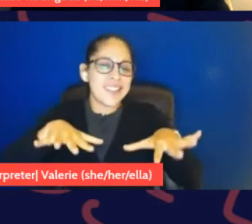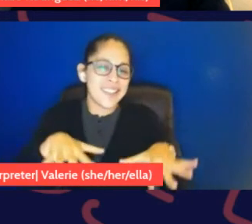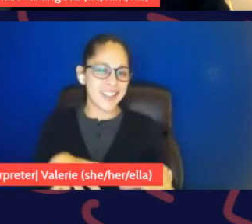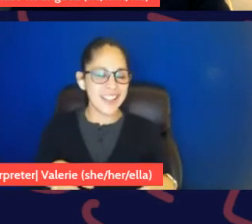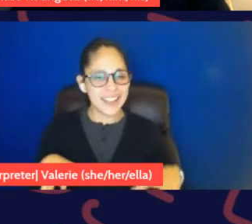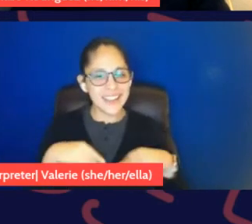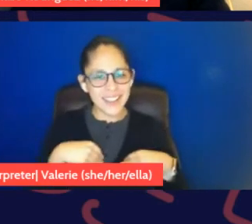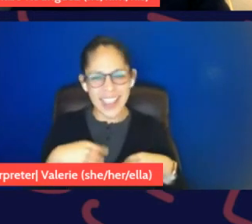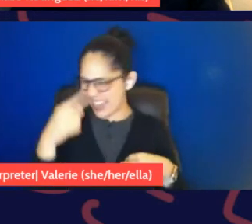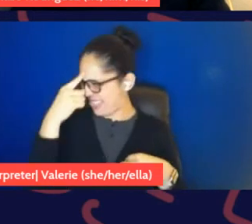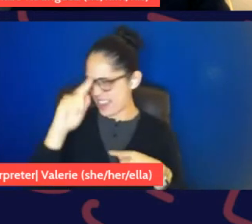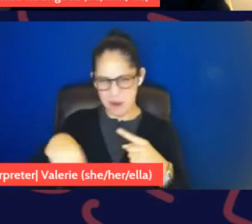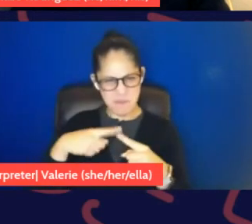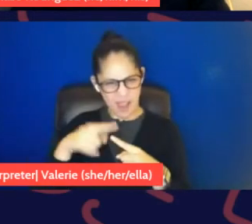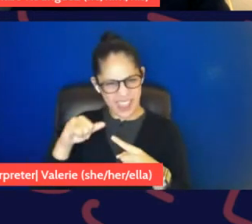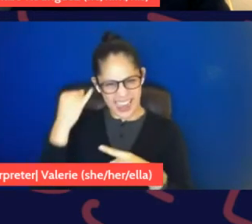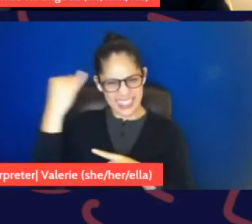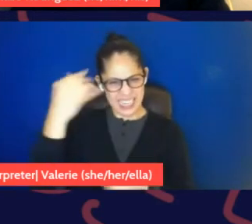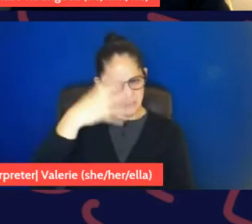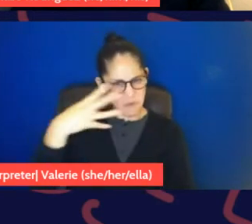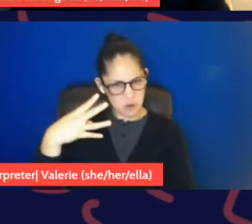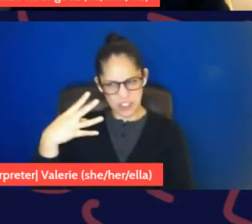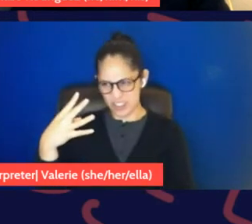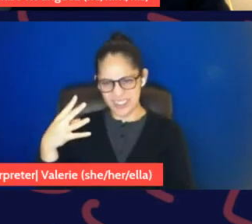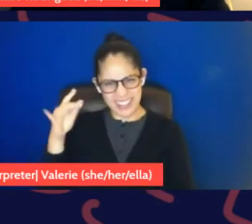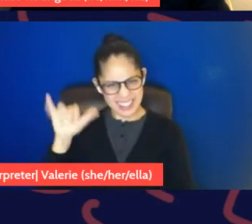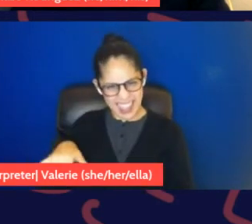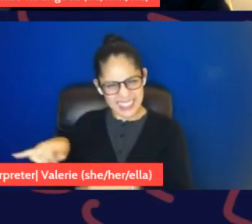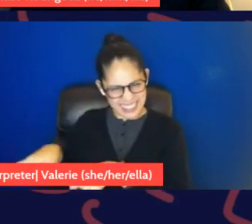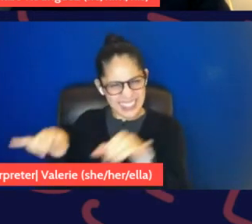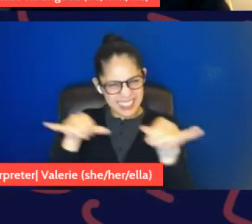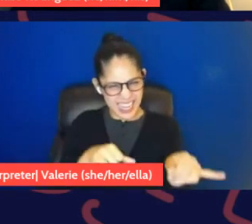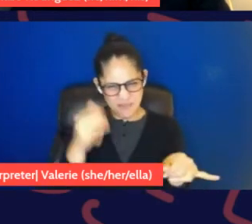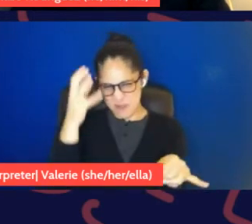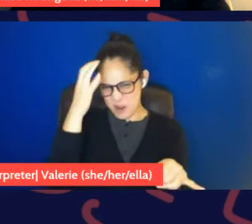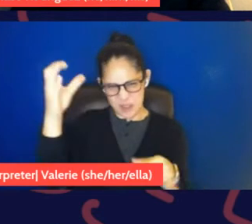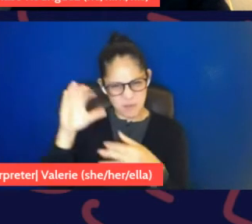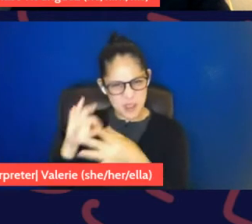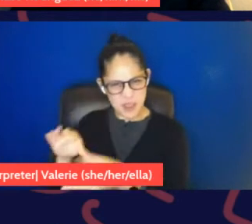you know. It's like, we're here, but as I said to everybody,